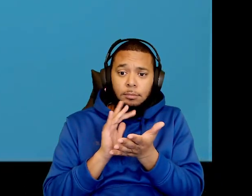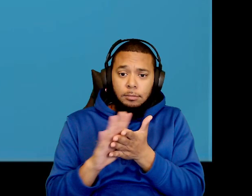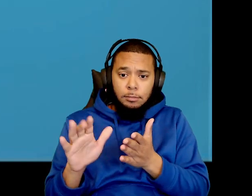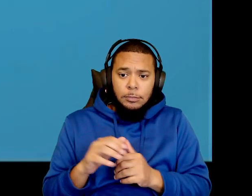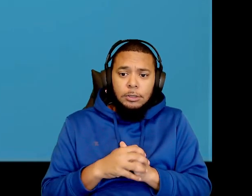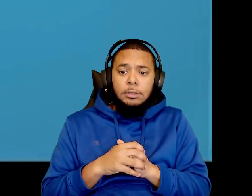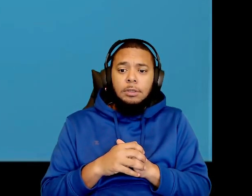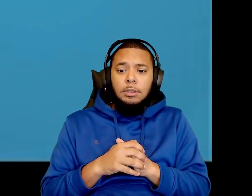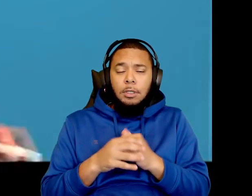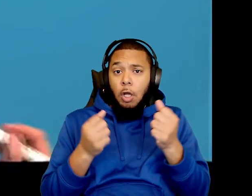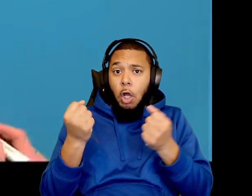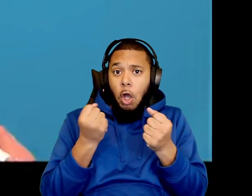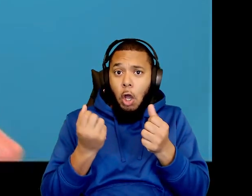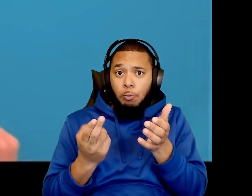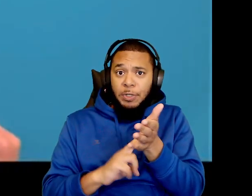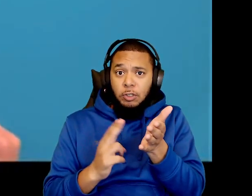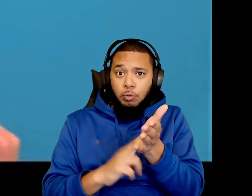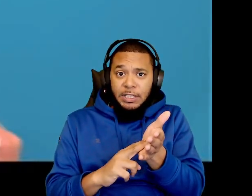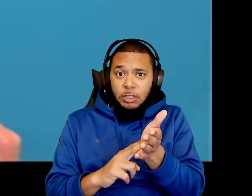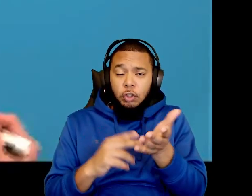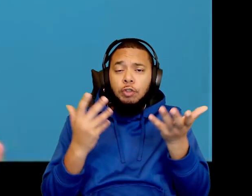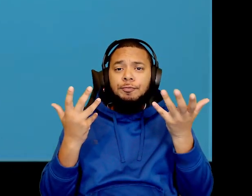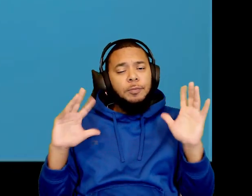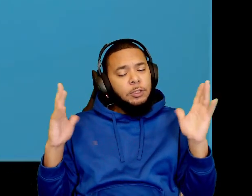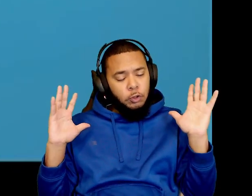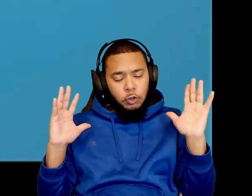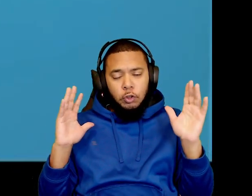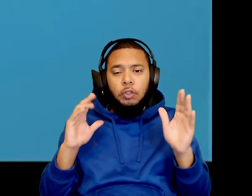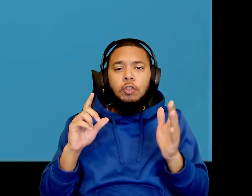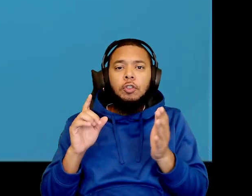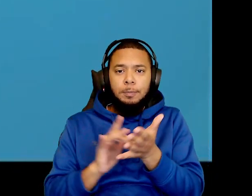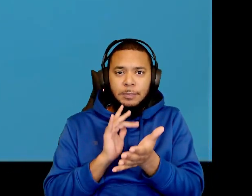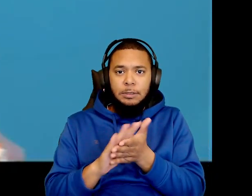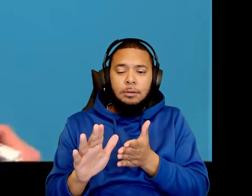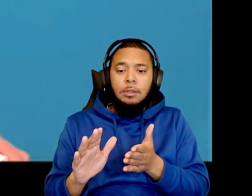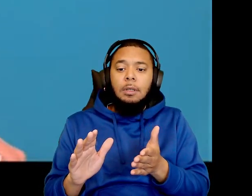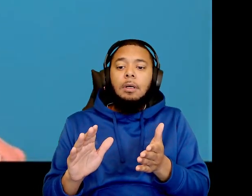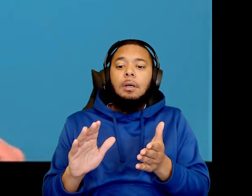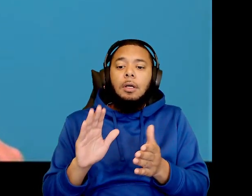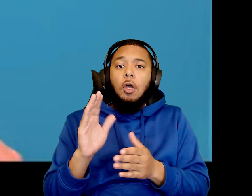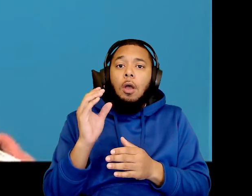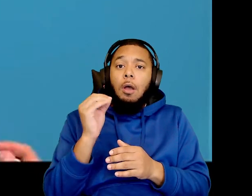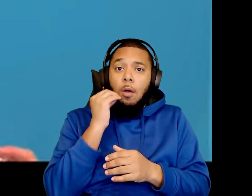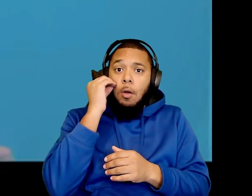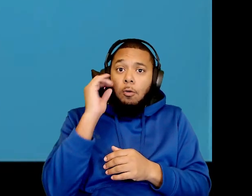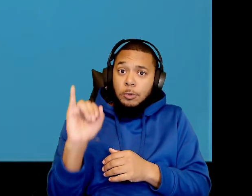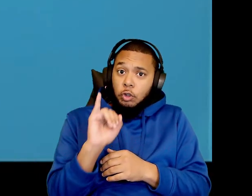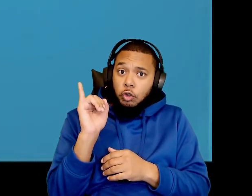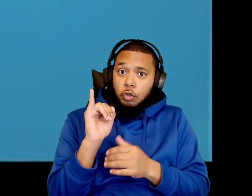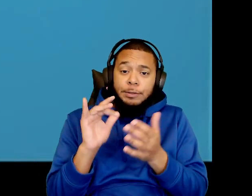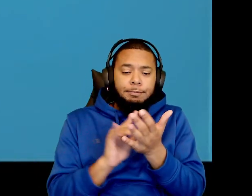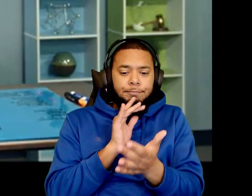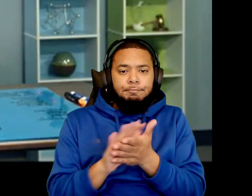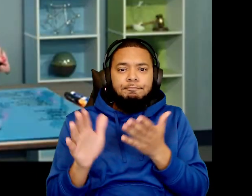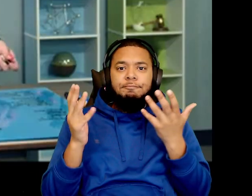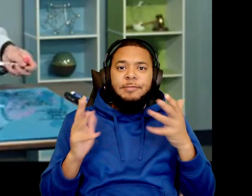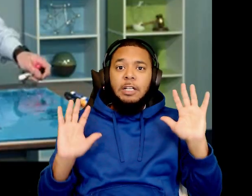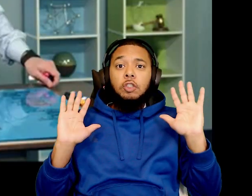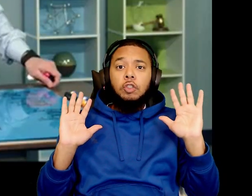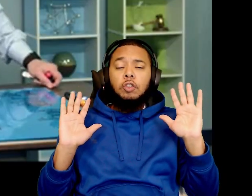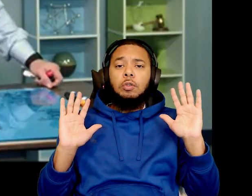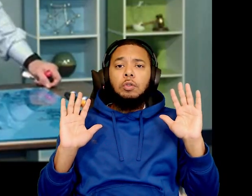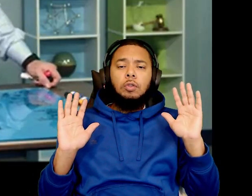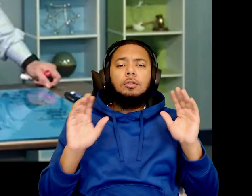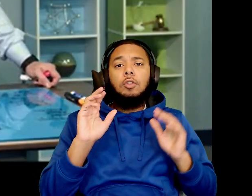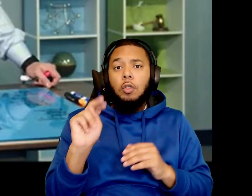already paid your car registration for the year. And you already paid your home insurance for the year. So in November